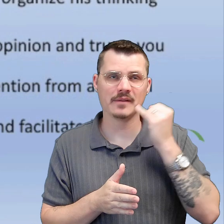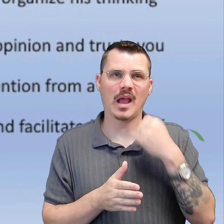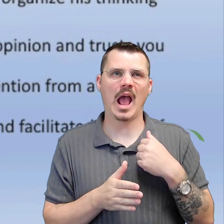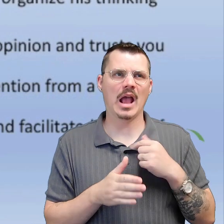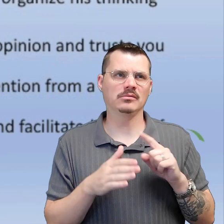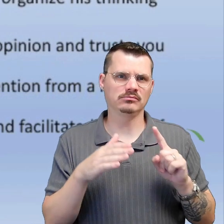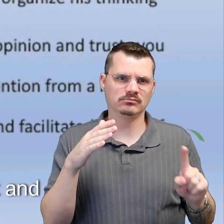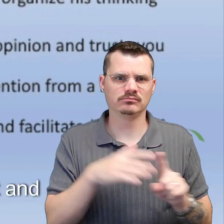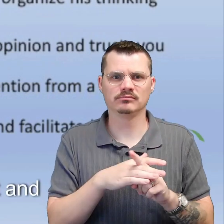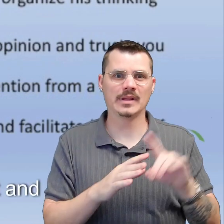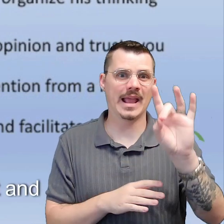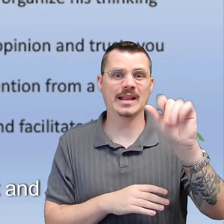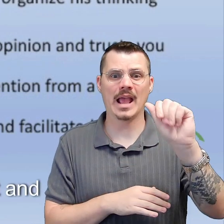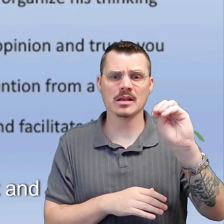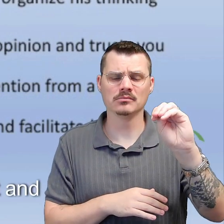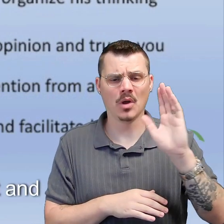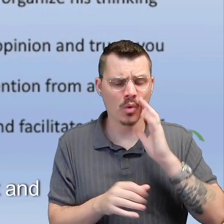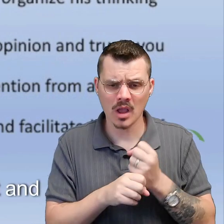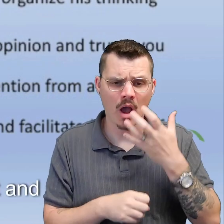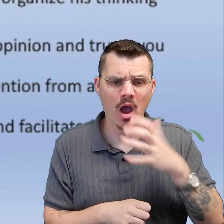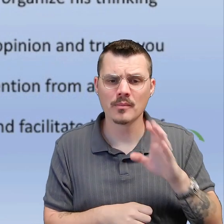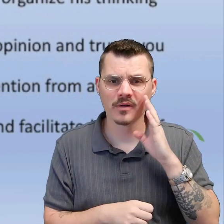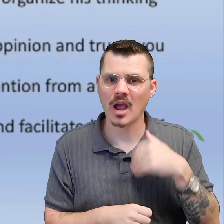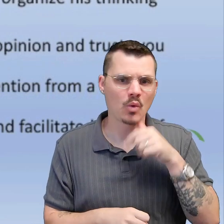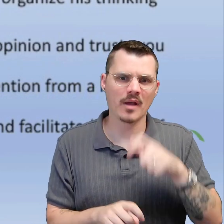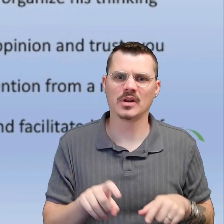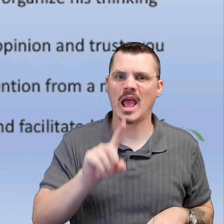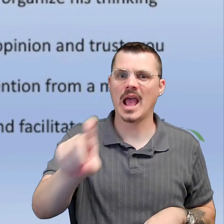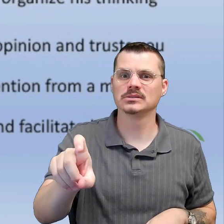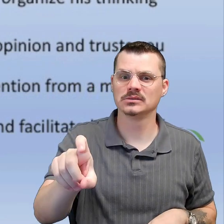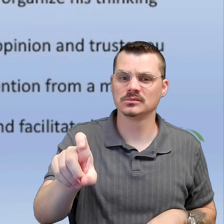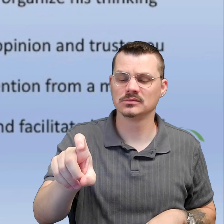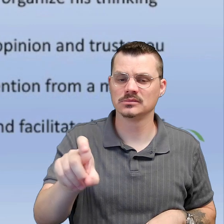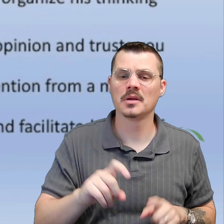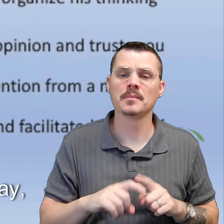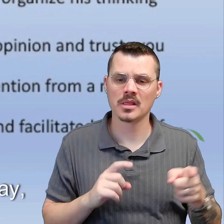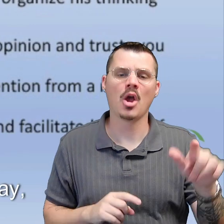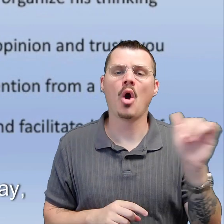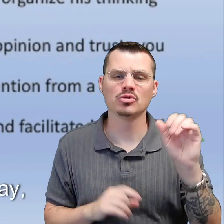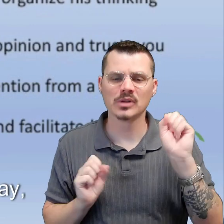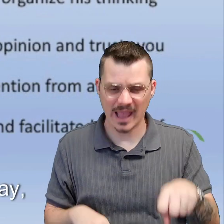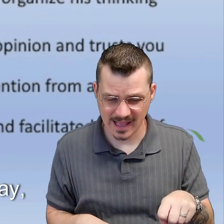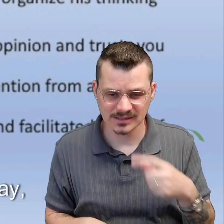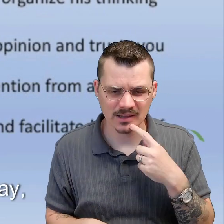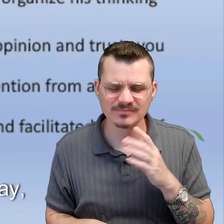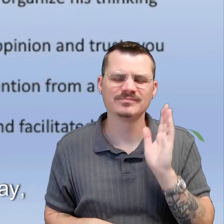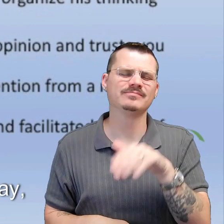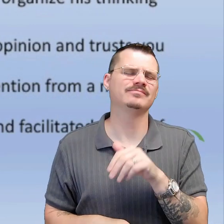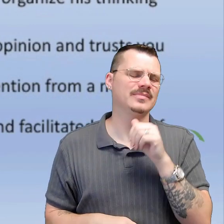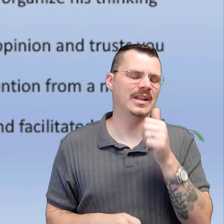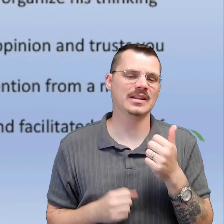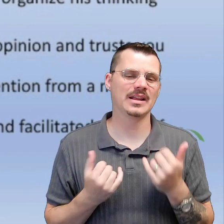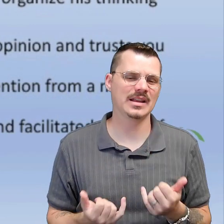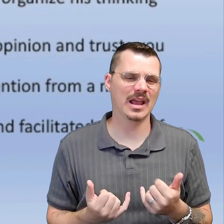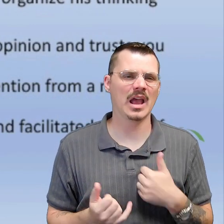to the kitchen at 8 a.m., they can get a hot breakfast and not have to ask for it. But they can also say, not today,